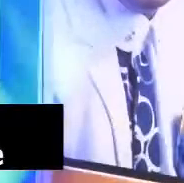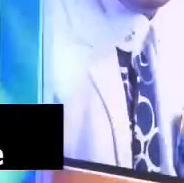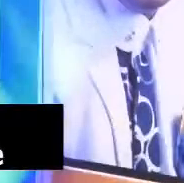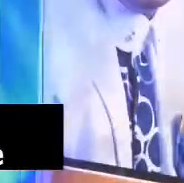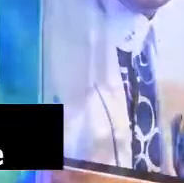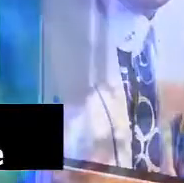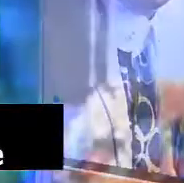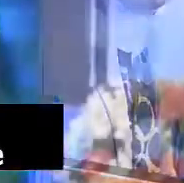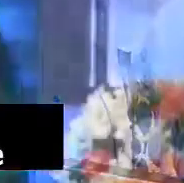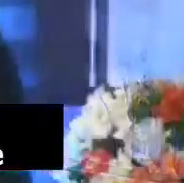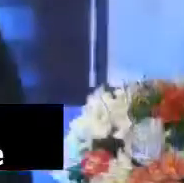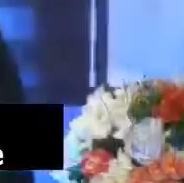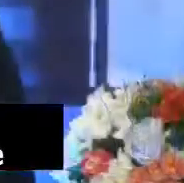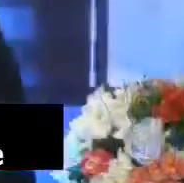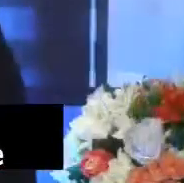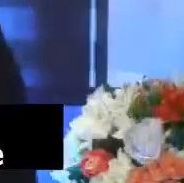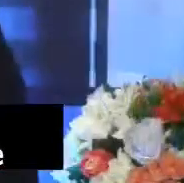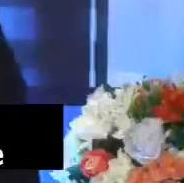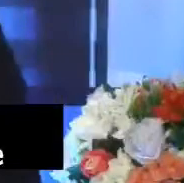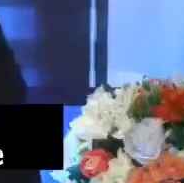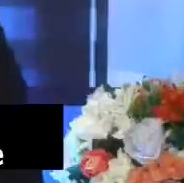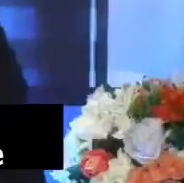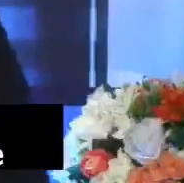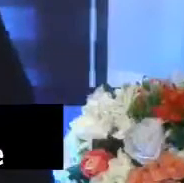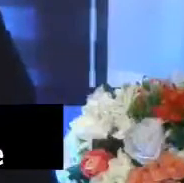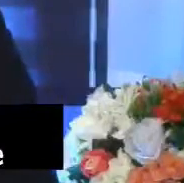I love you, Lord.